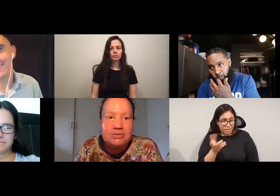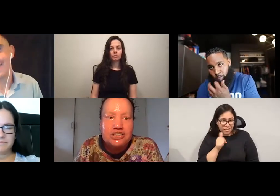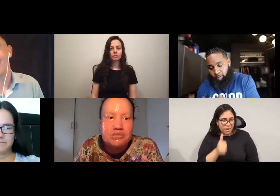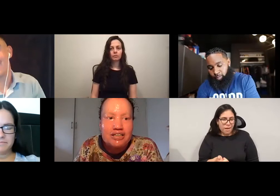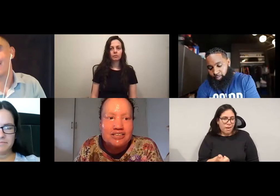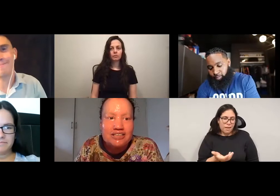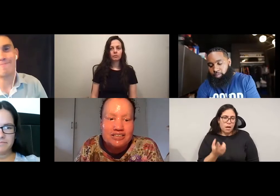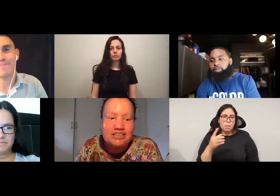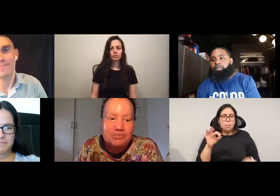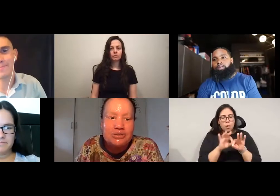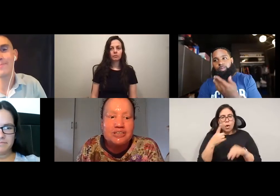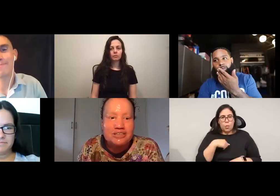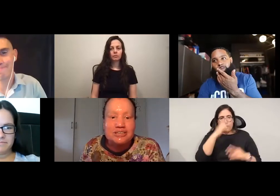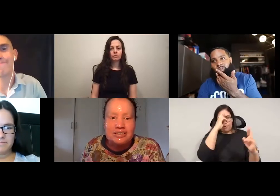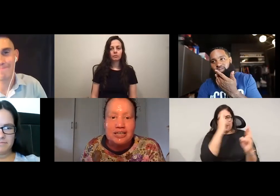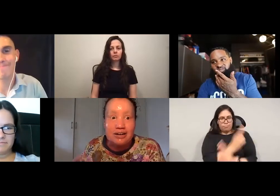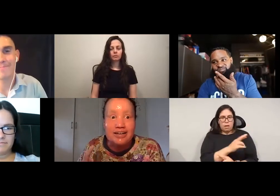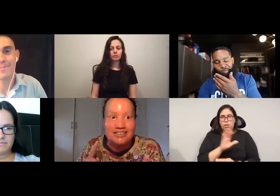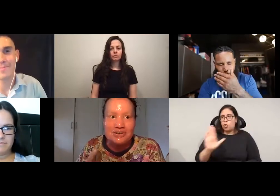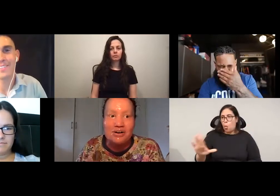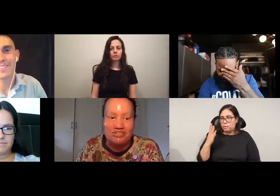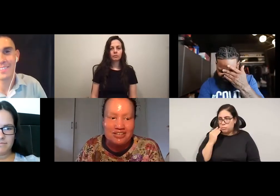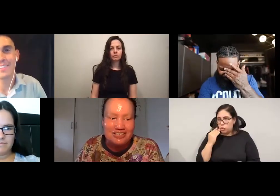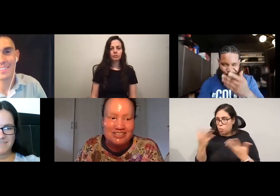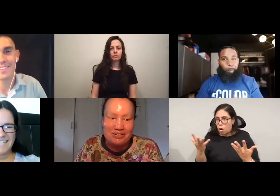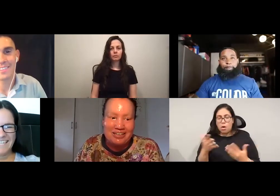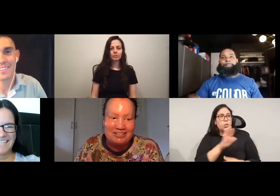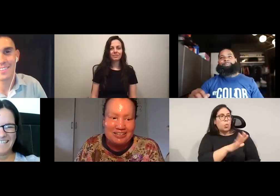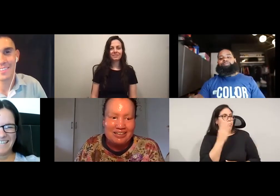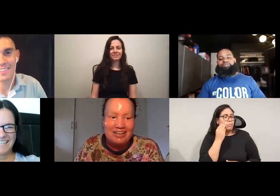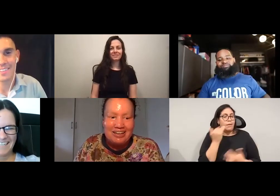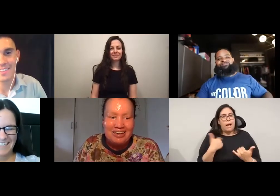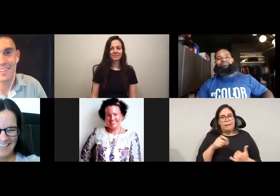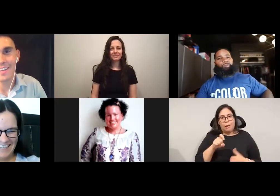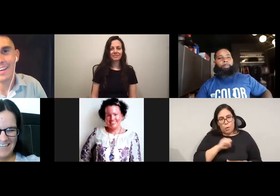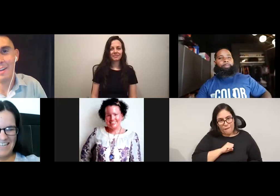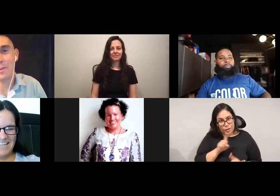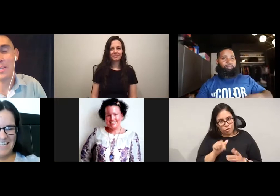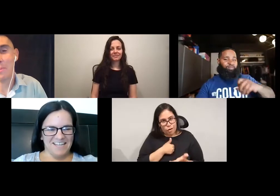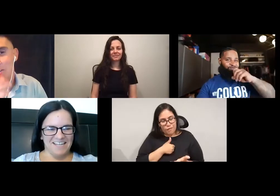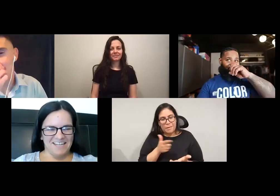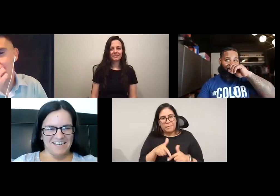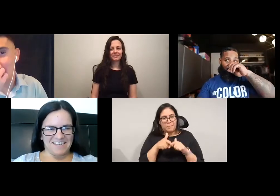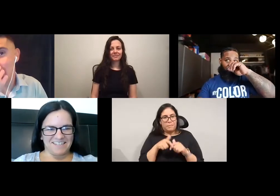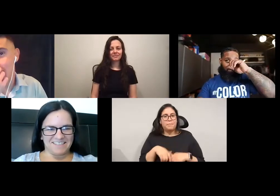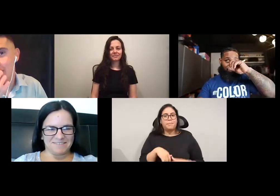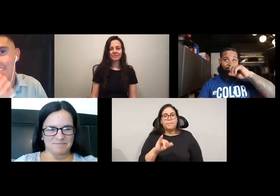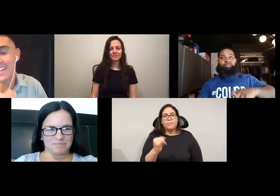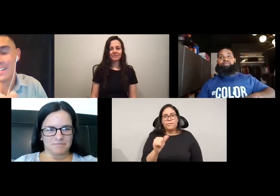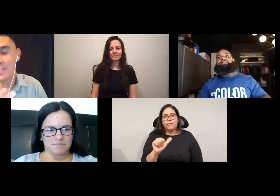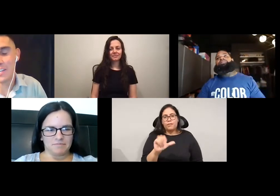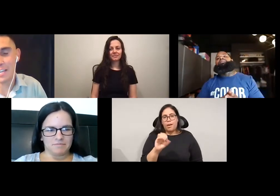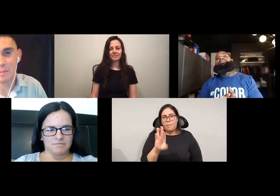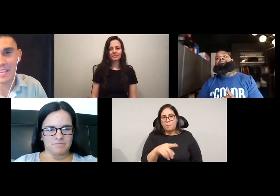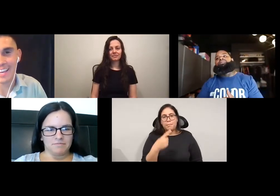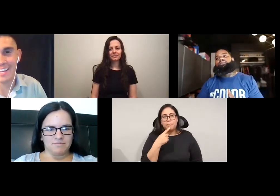need to respect each other's experiences. And I need to cough. Sorry. I really appreciate what Carly just said.